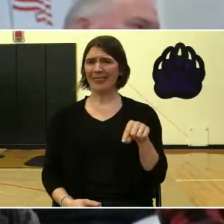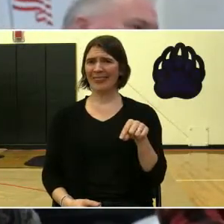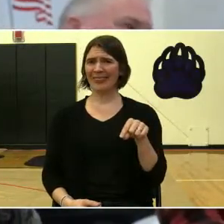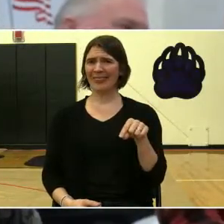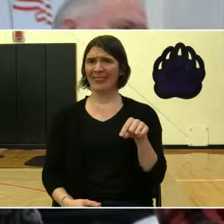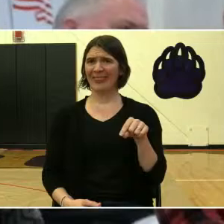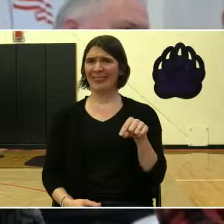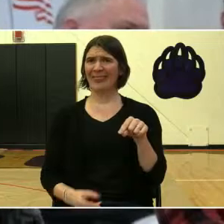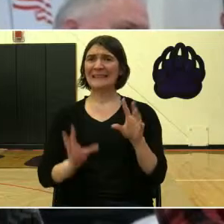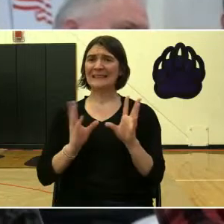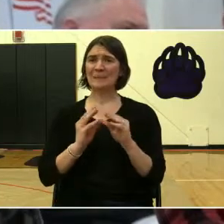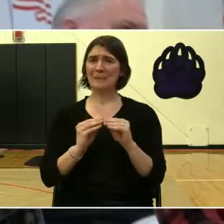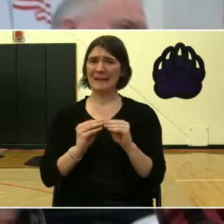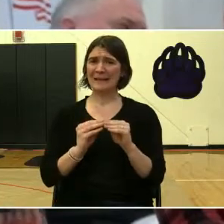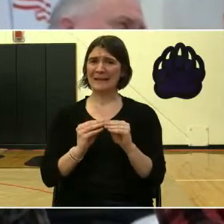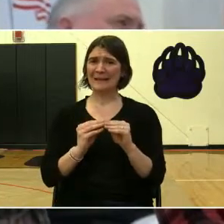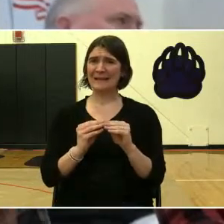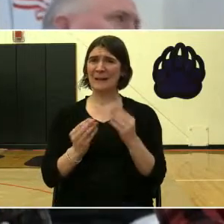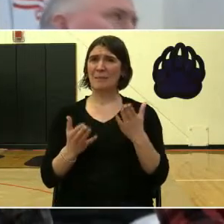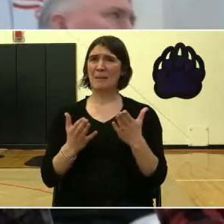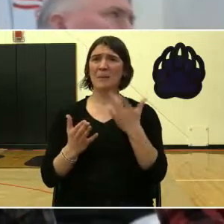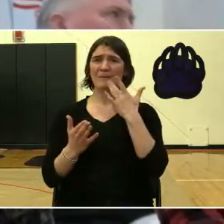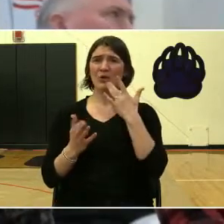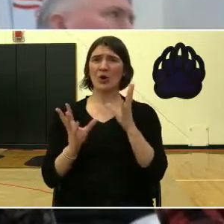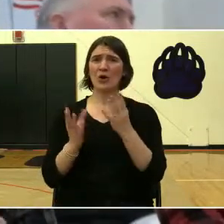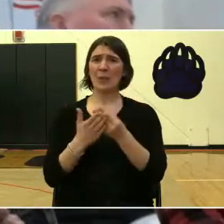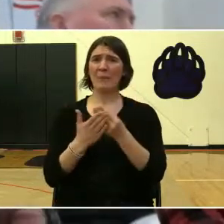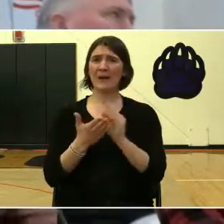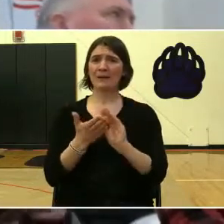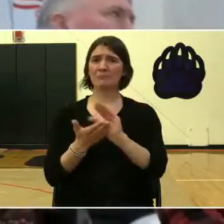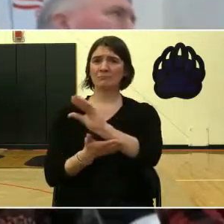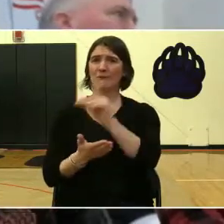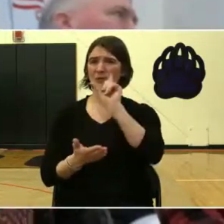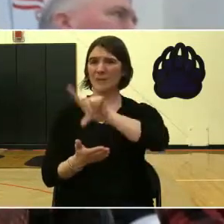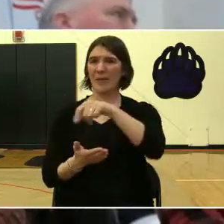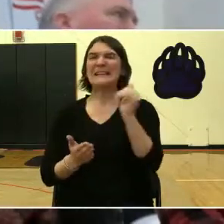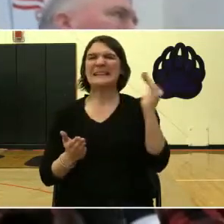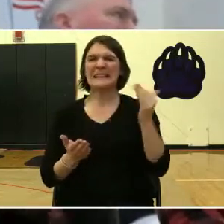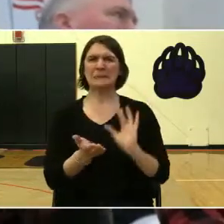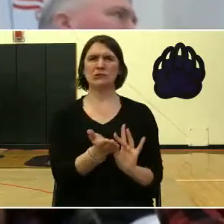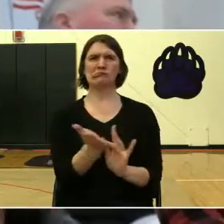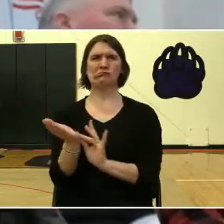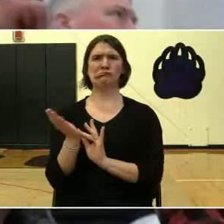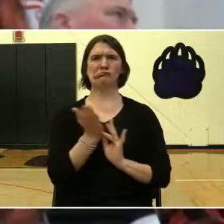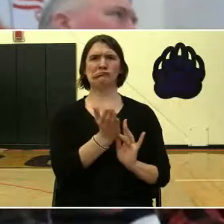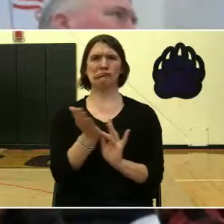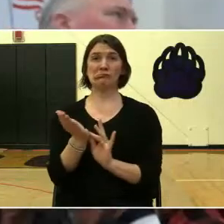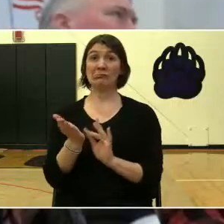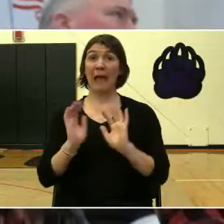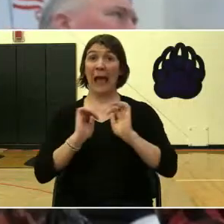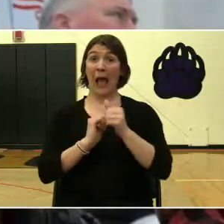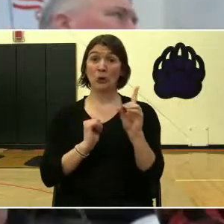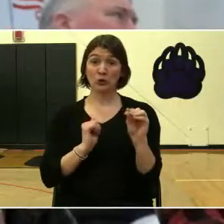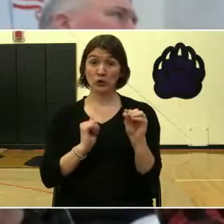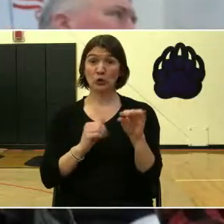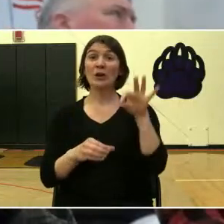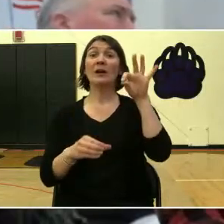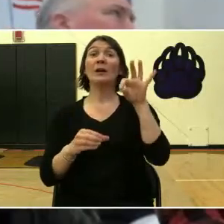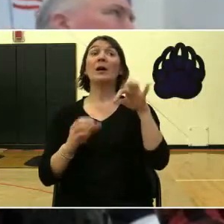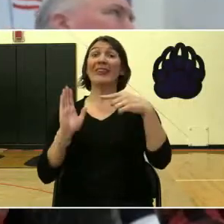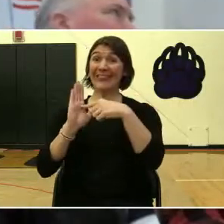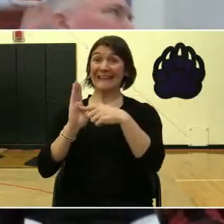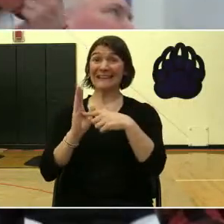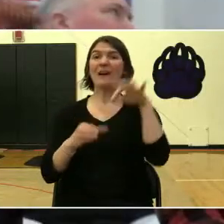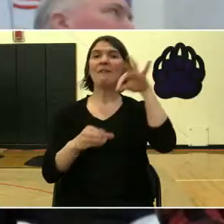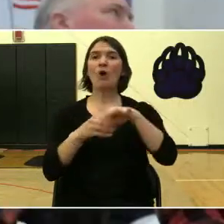meeting might like to see this money used for something else it appears to me that the way to accomplish that is to vote no